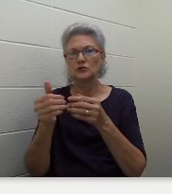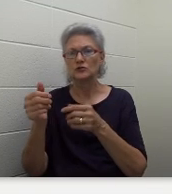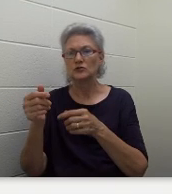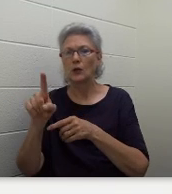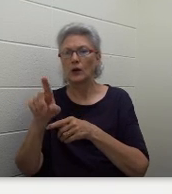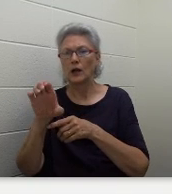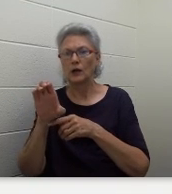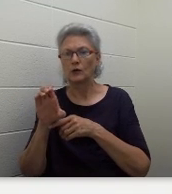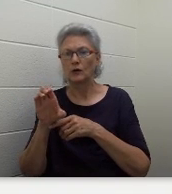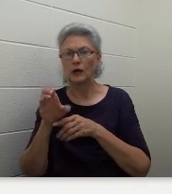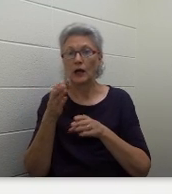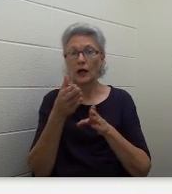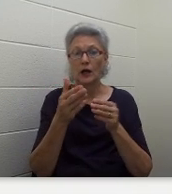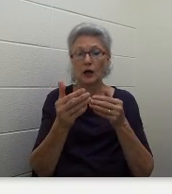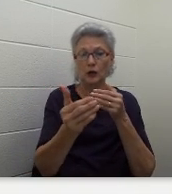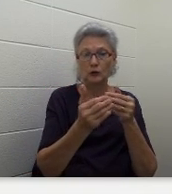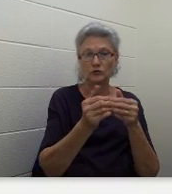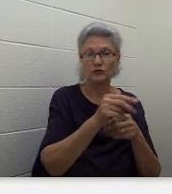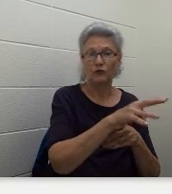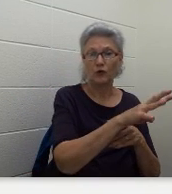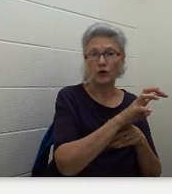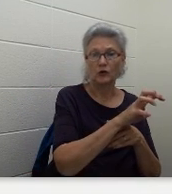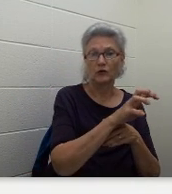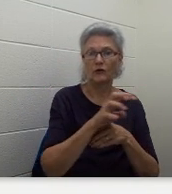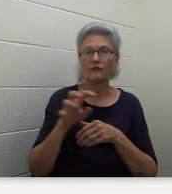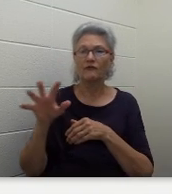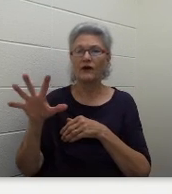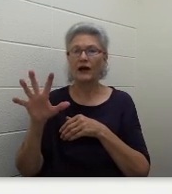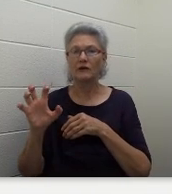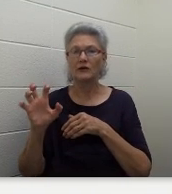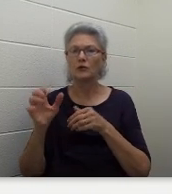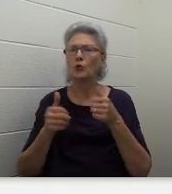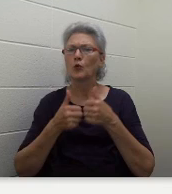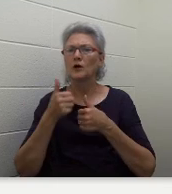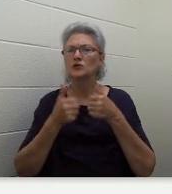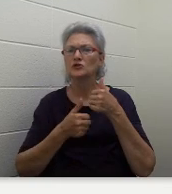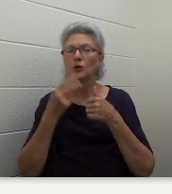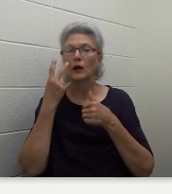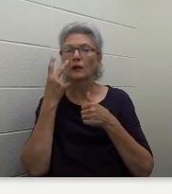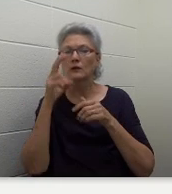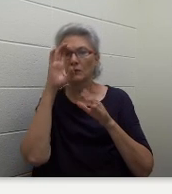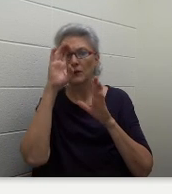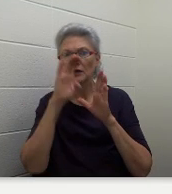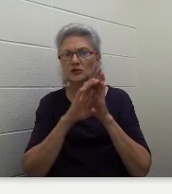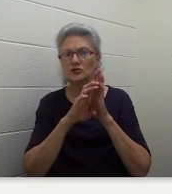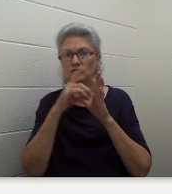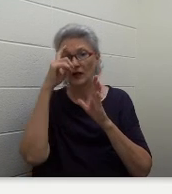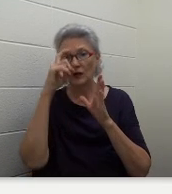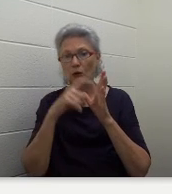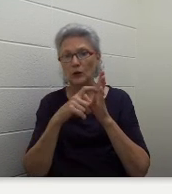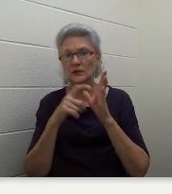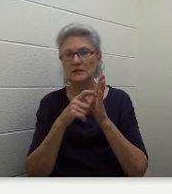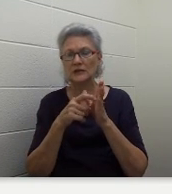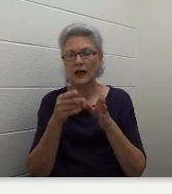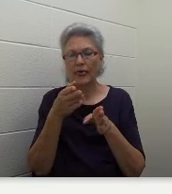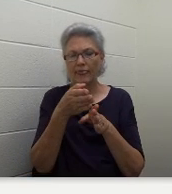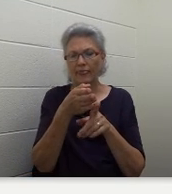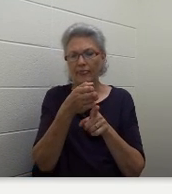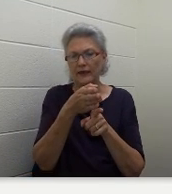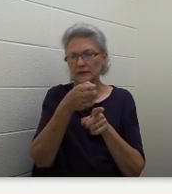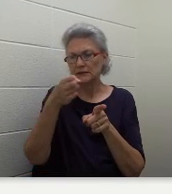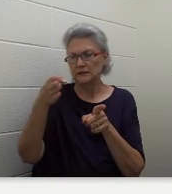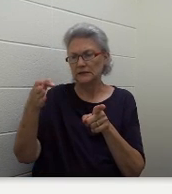400 or to 500? When I'm looking at my picture here, I notice again that it is on this